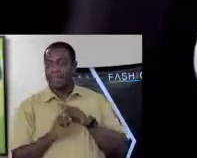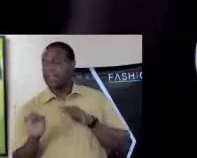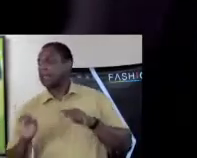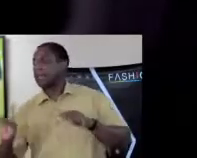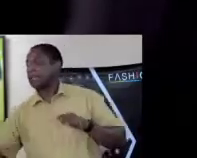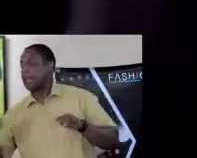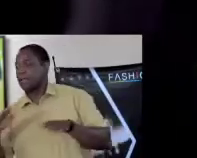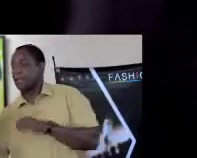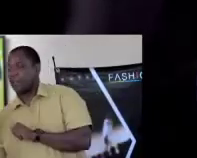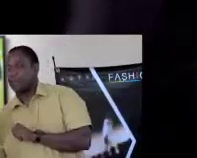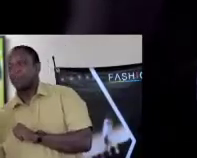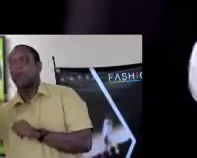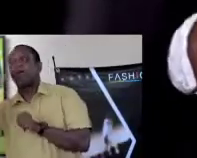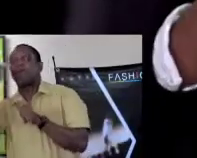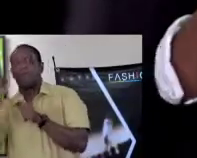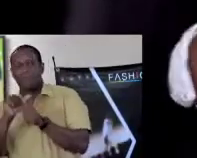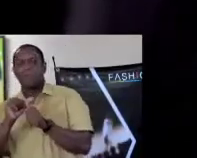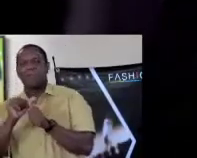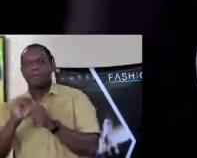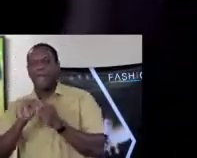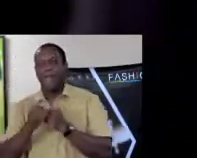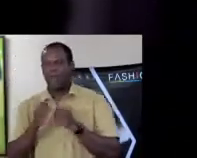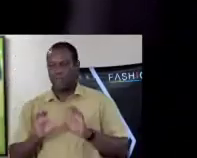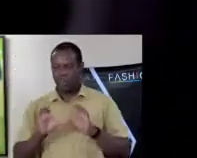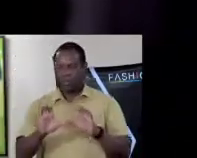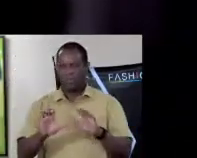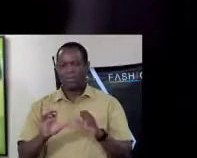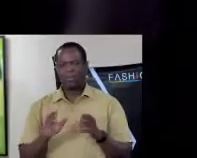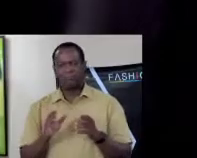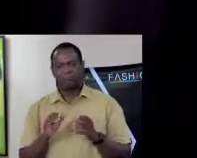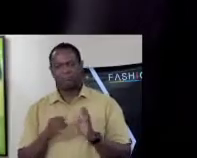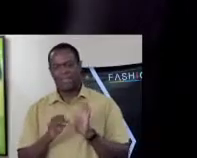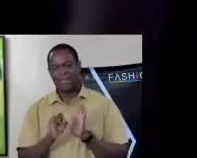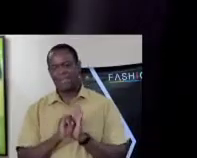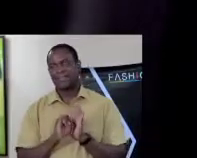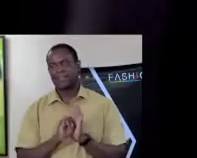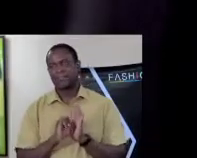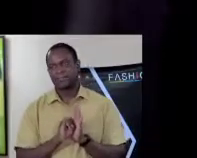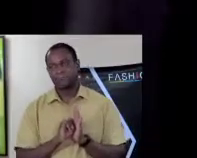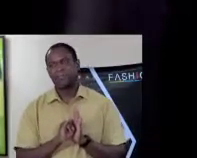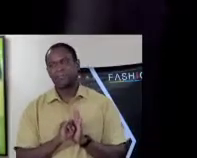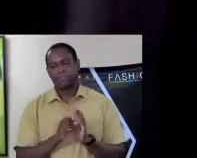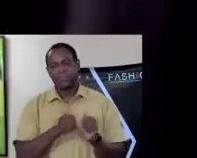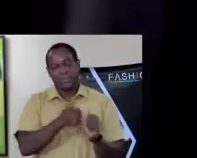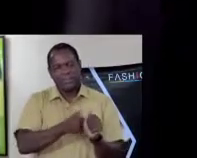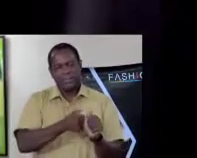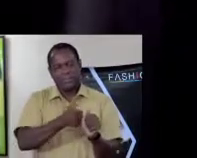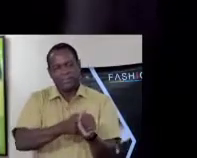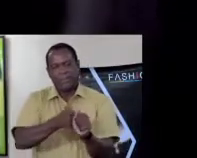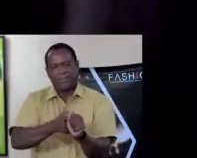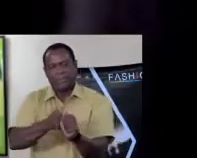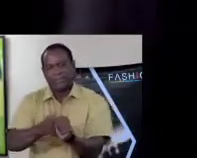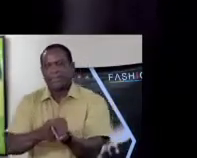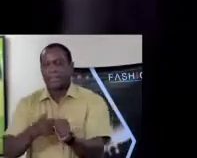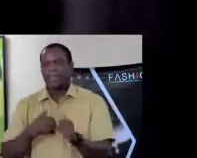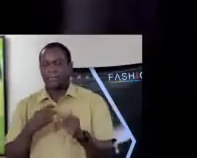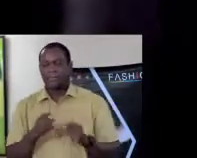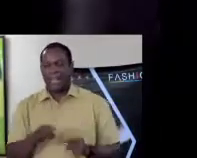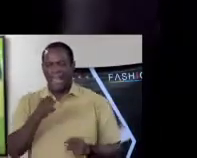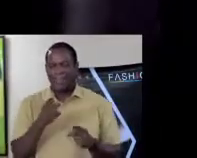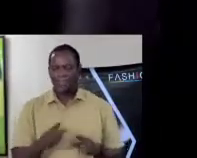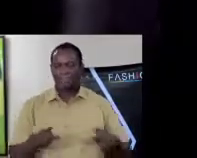independent ways the Caribbean is seen in one show, and give each person their highest value in the